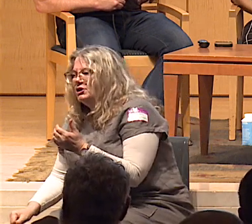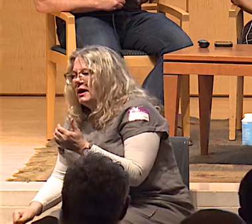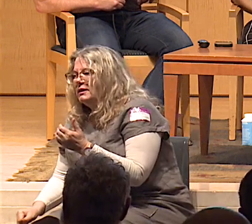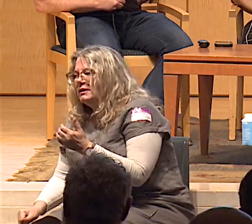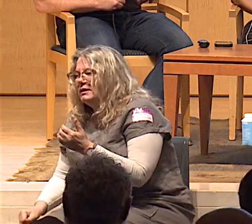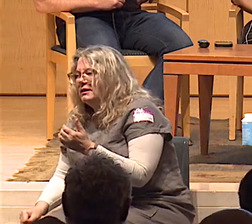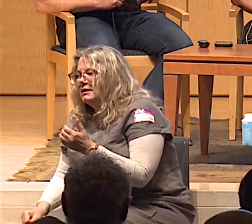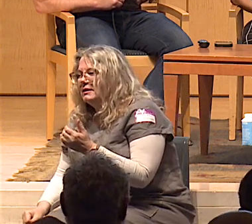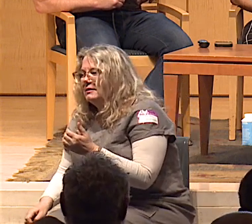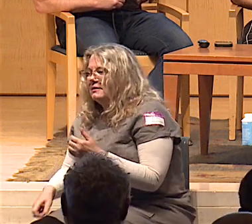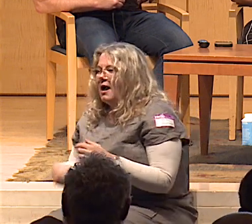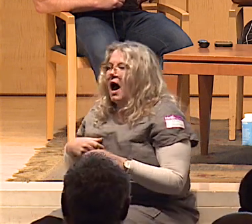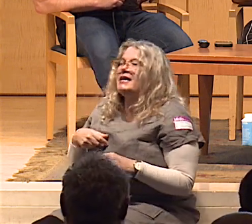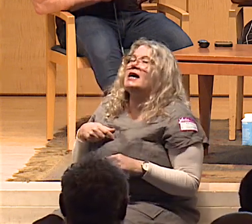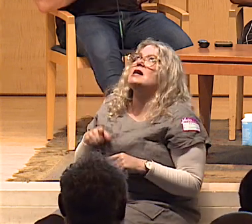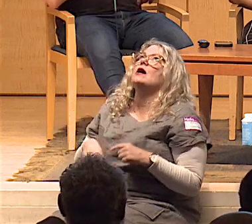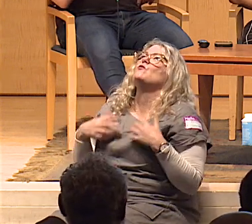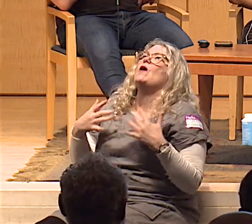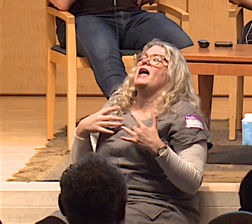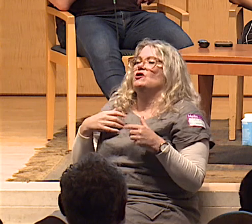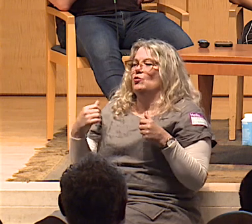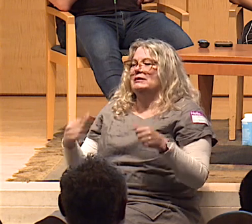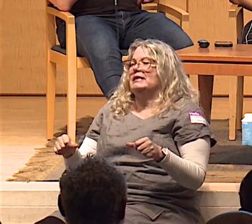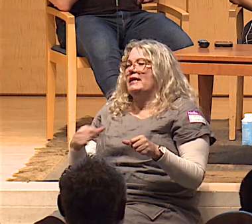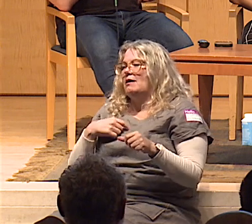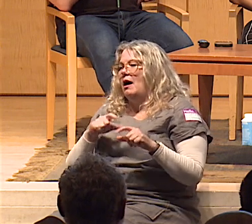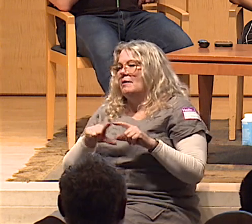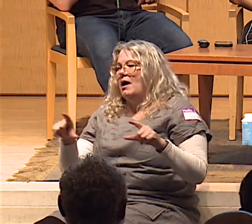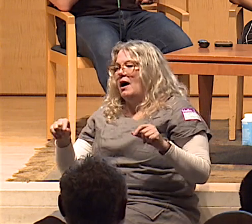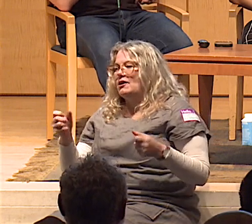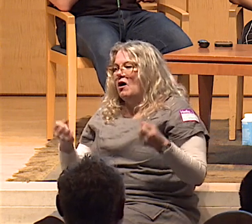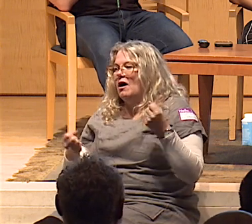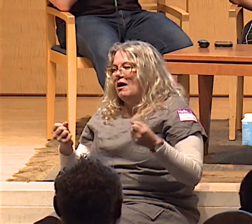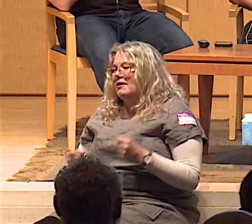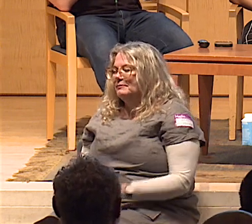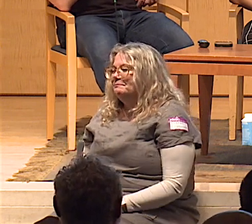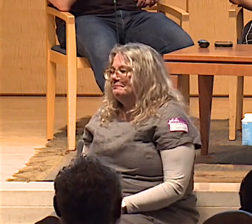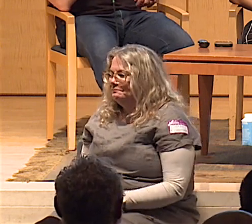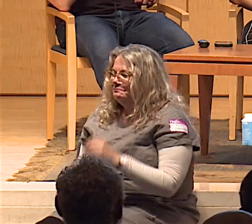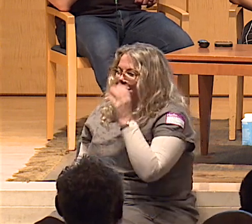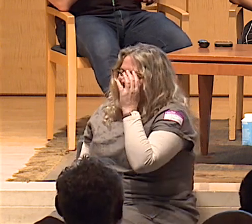I cannot wait to stick that on my car. This was a nice panel.